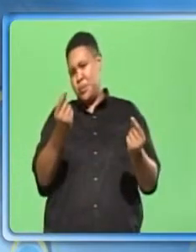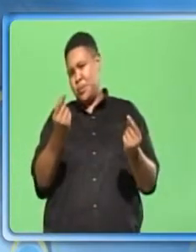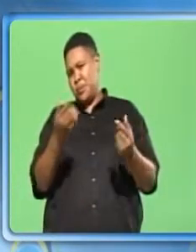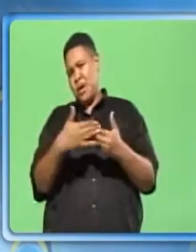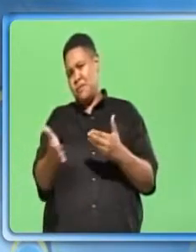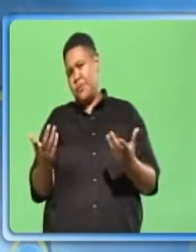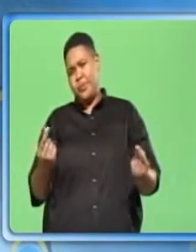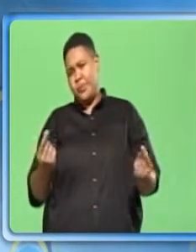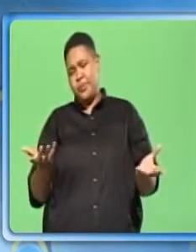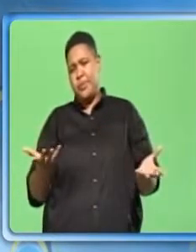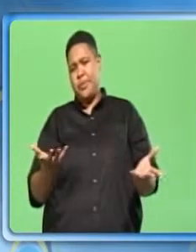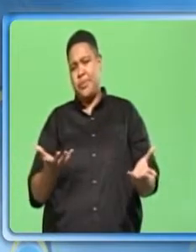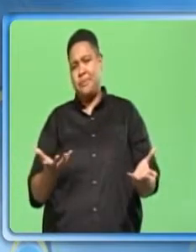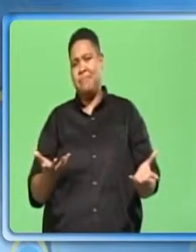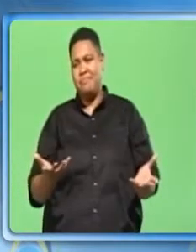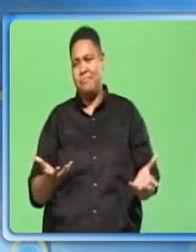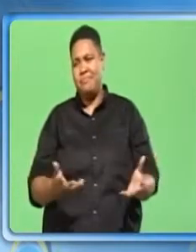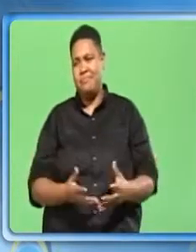happen?